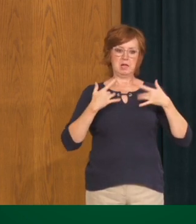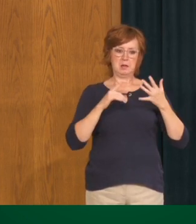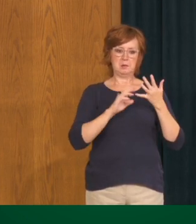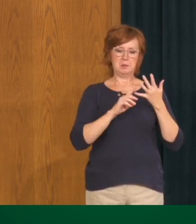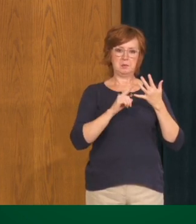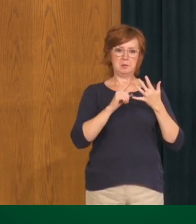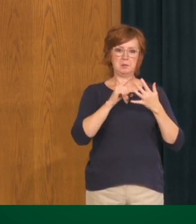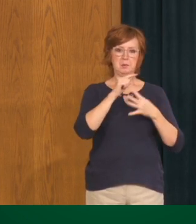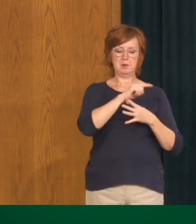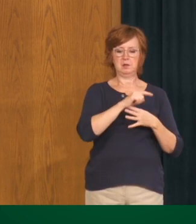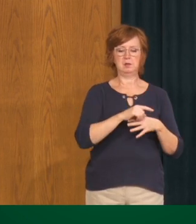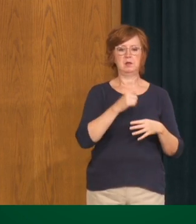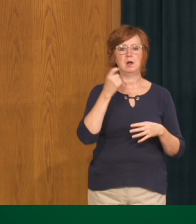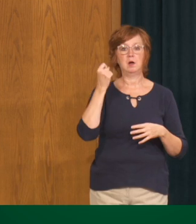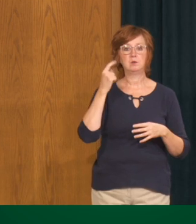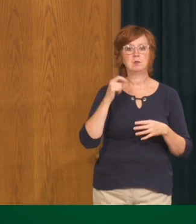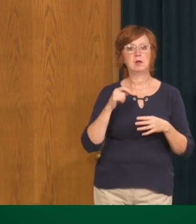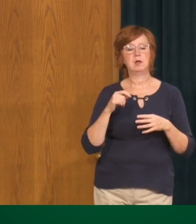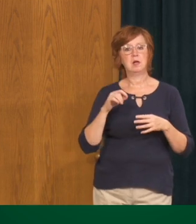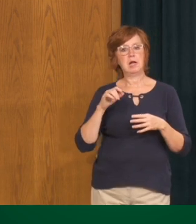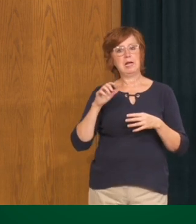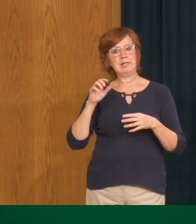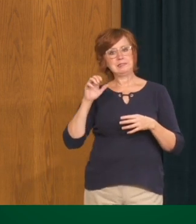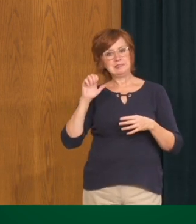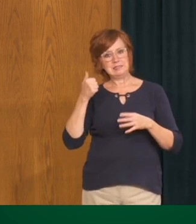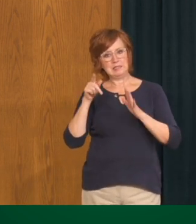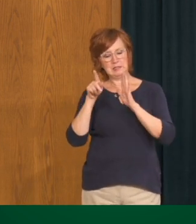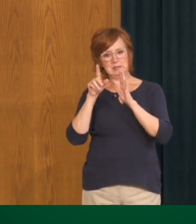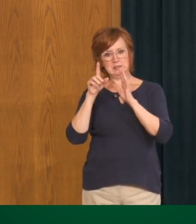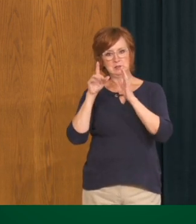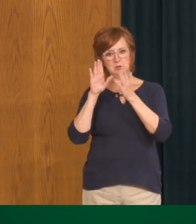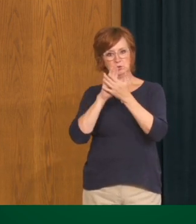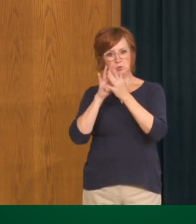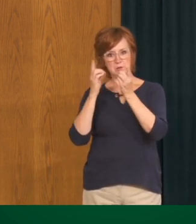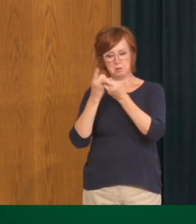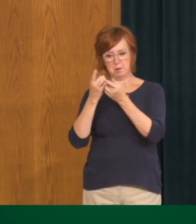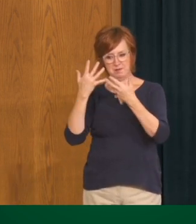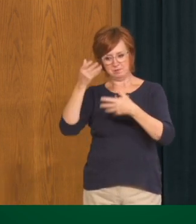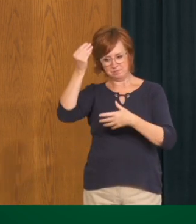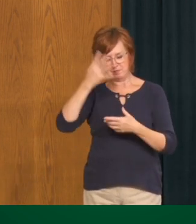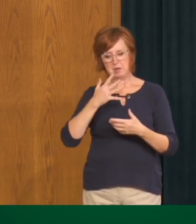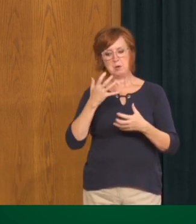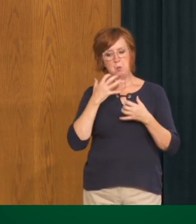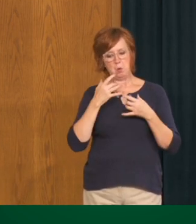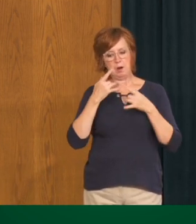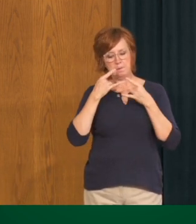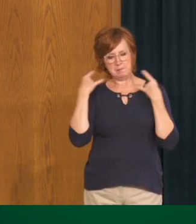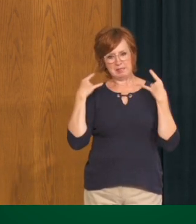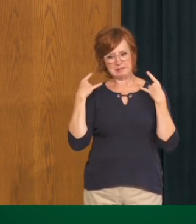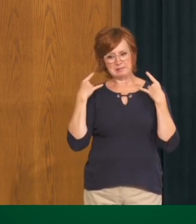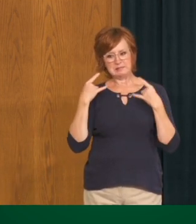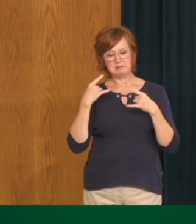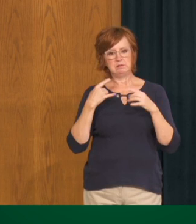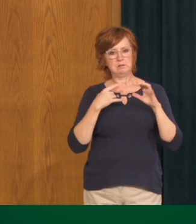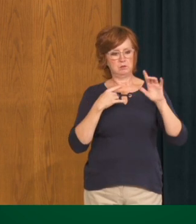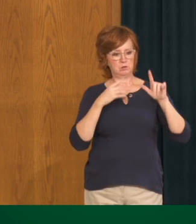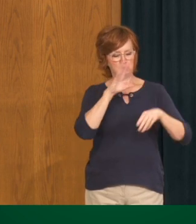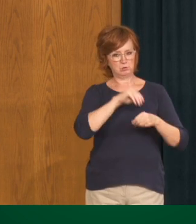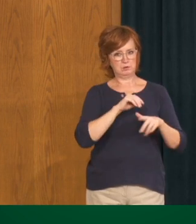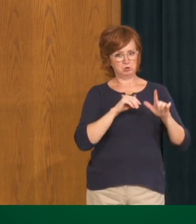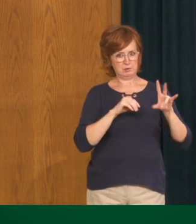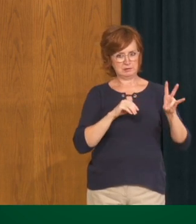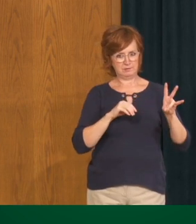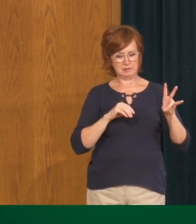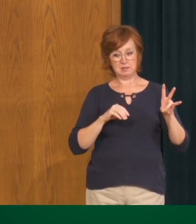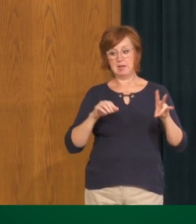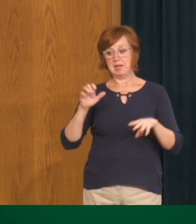have indicated to us that they want to go to a form of masking policy, and that's one of the reasons why the guidelines are being issued today. We've already got one school